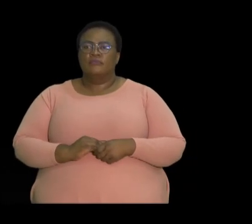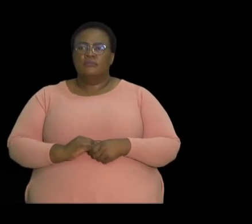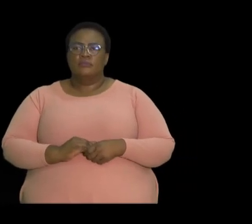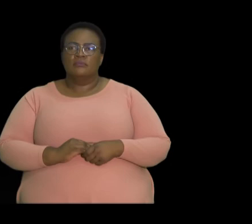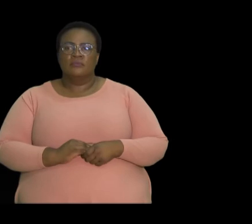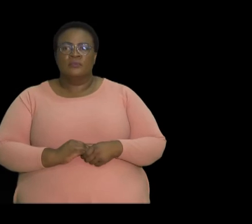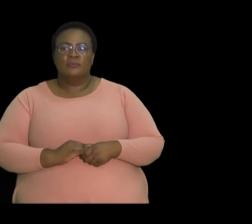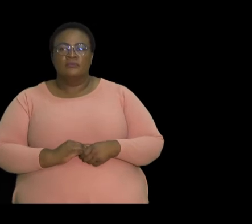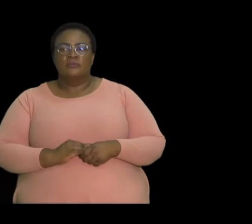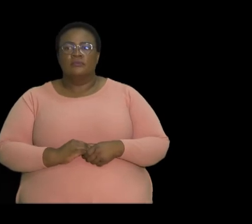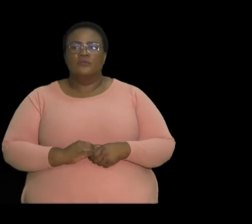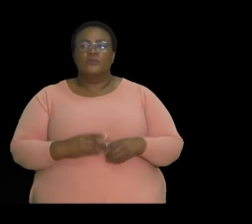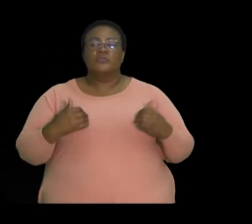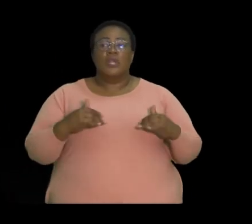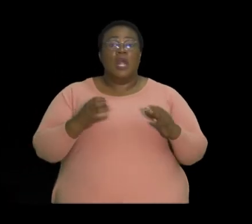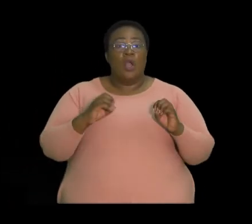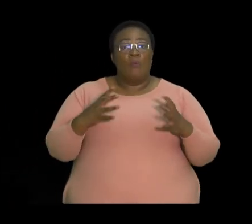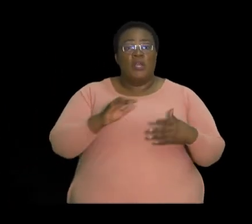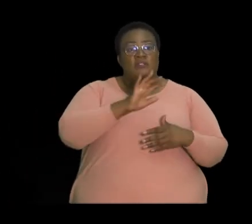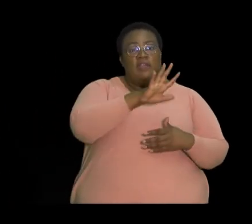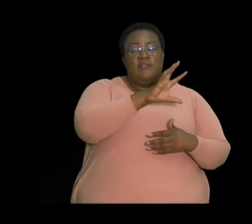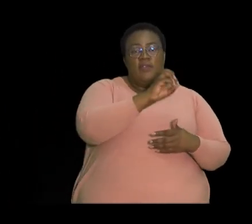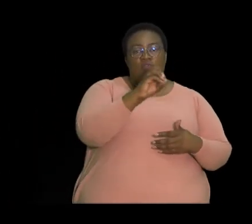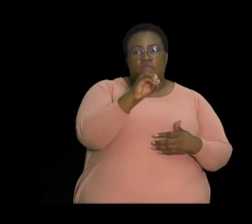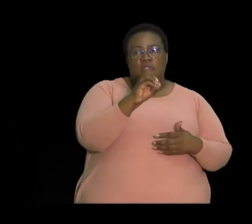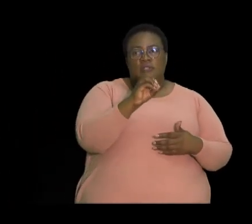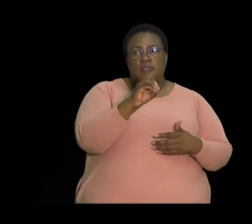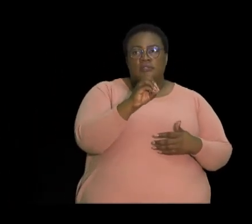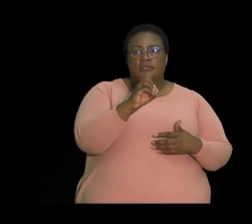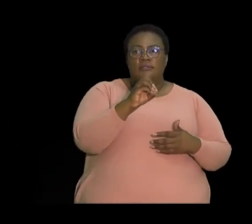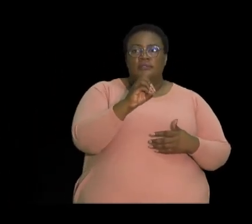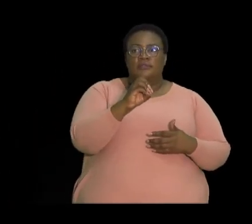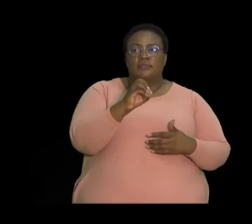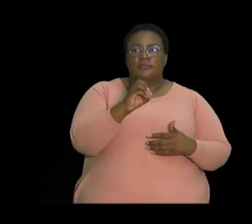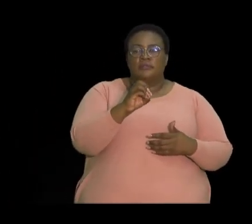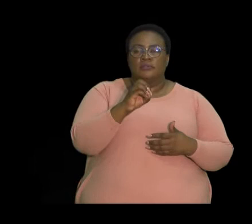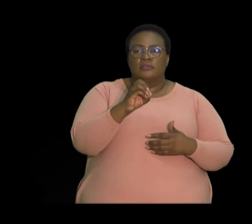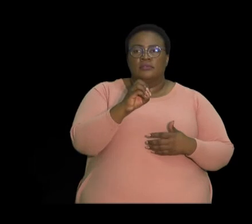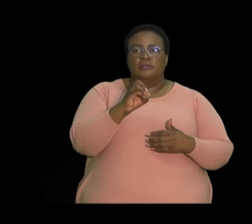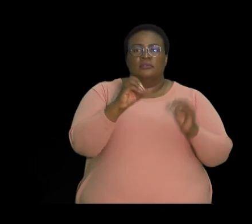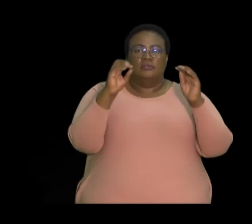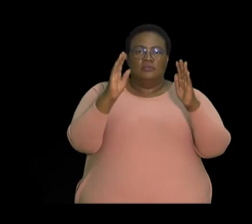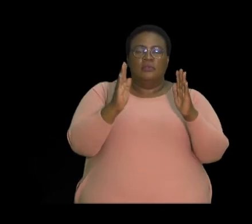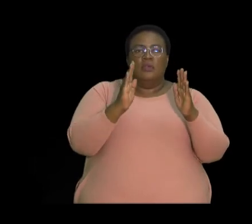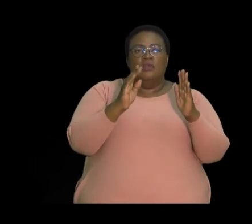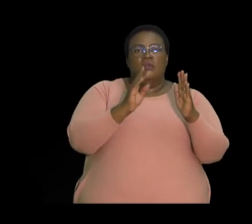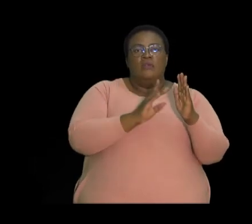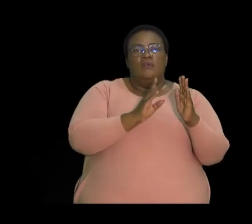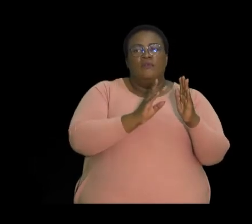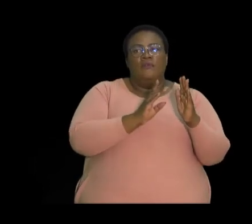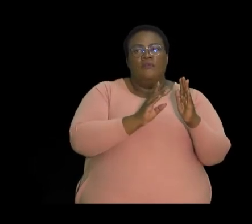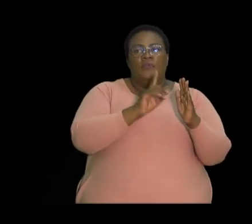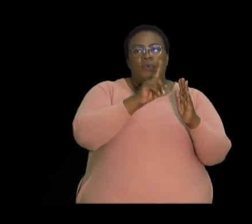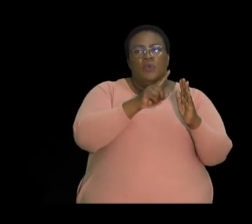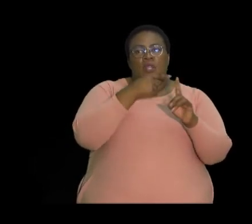here. The initial amount is 500 rands, and this was invested at a rate